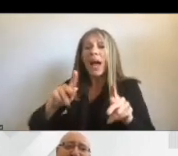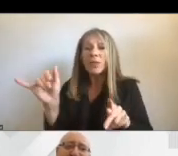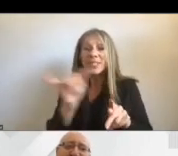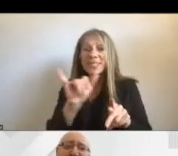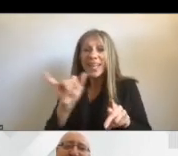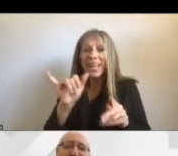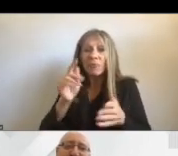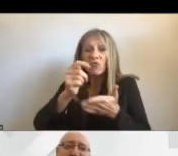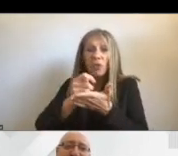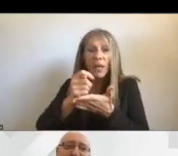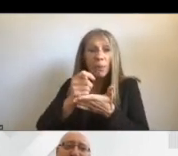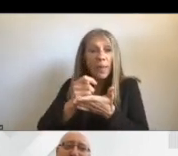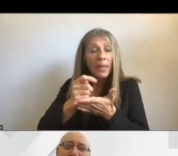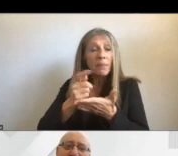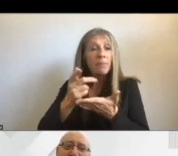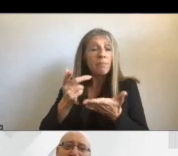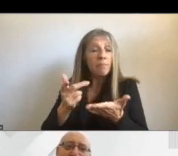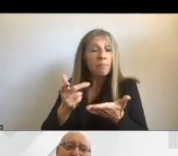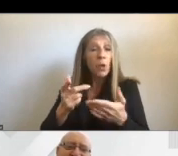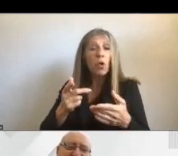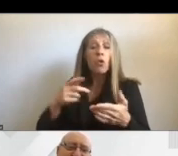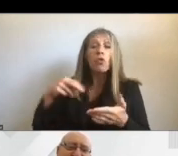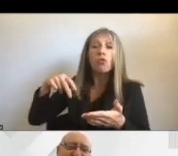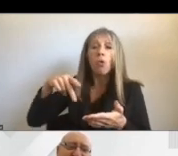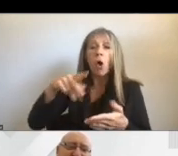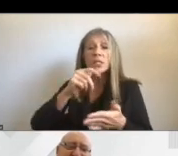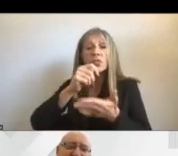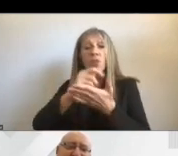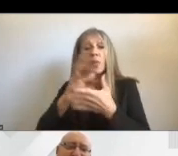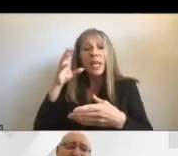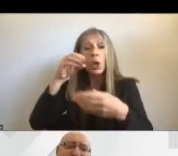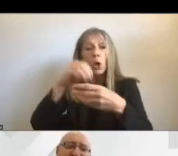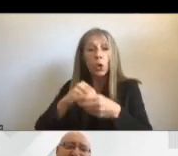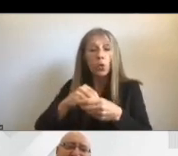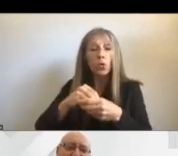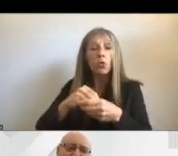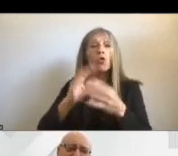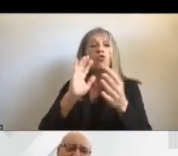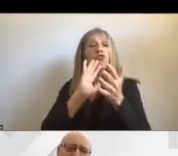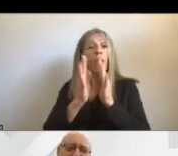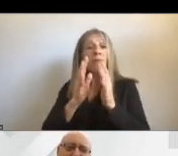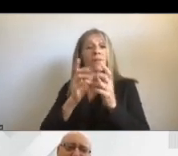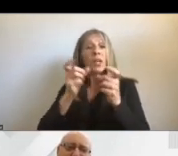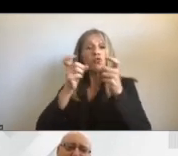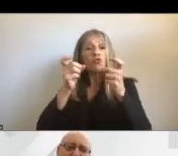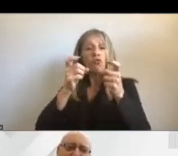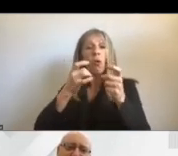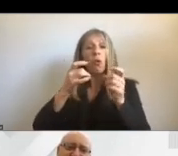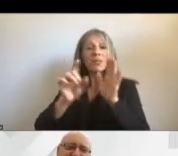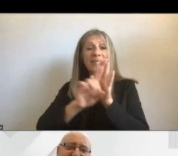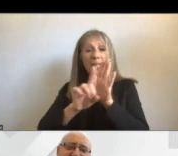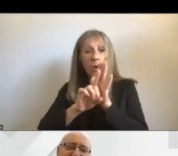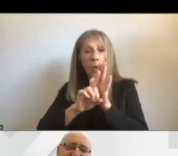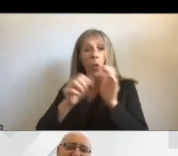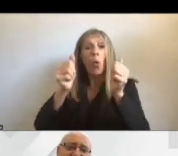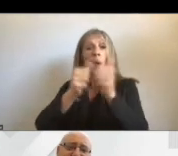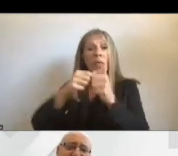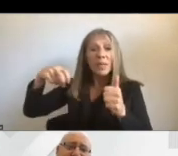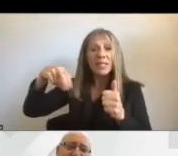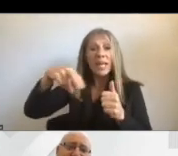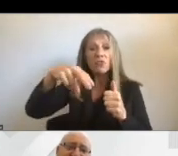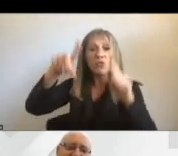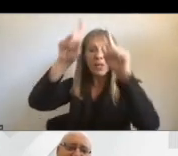driveways are controlled with yield or stop control devices or traffic signals, detectable warning surfaces must be provided. I